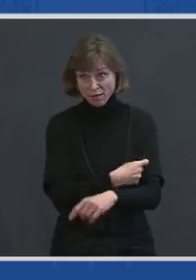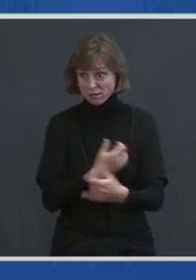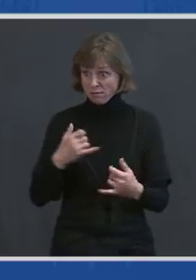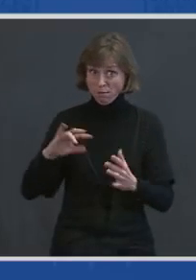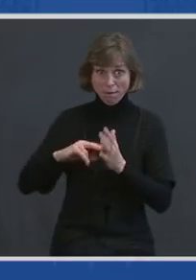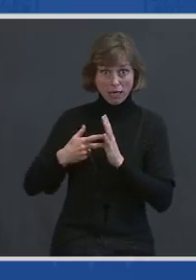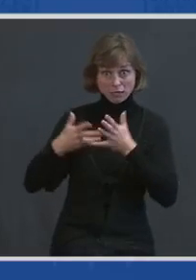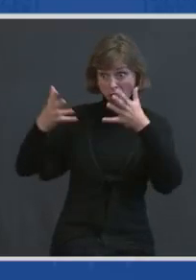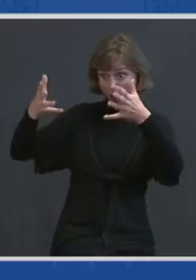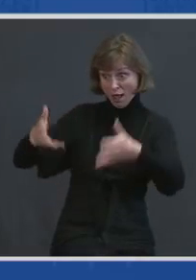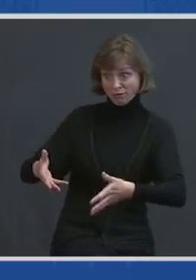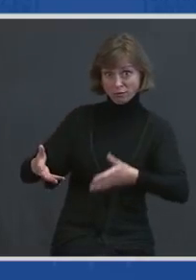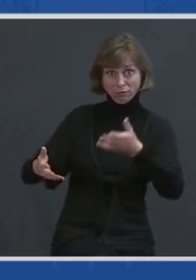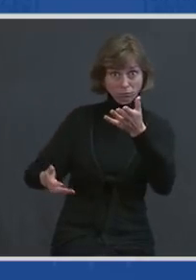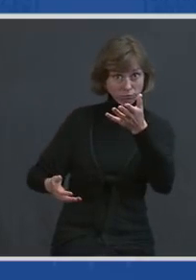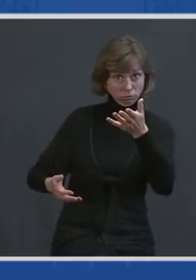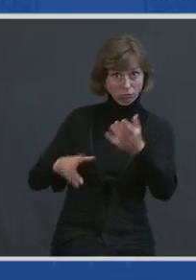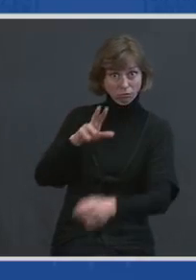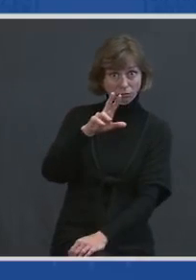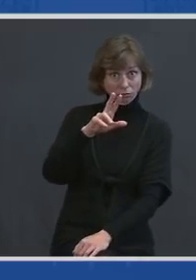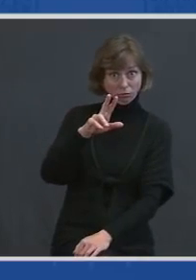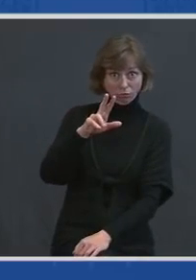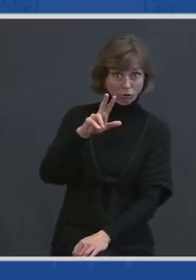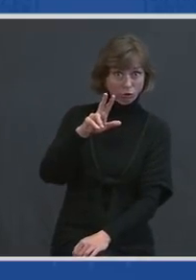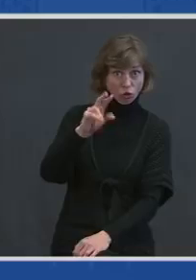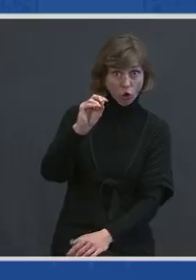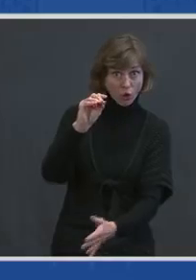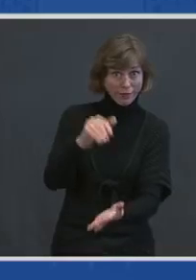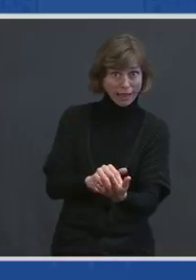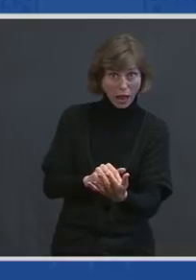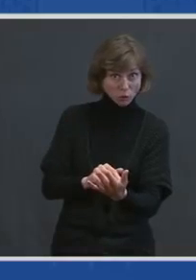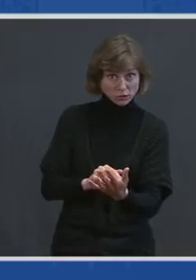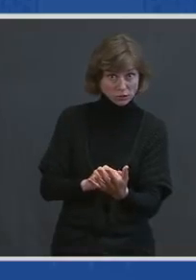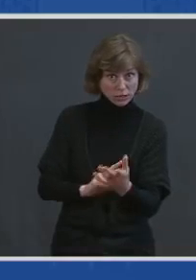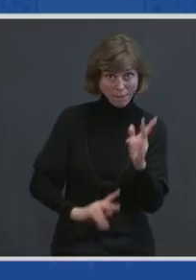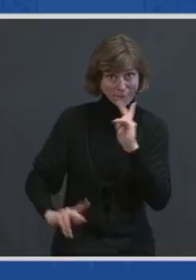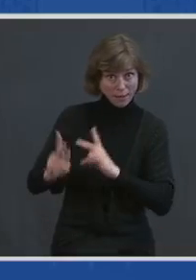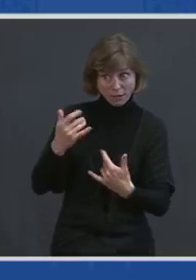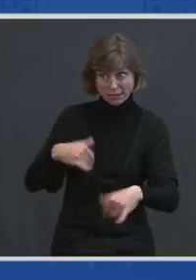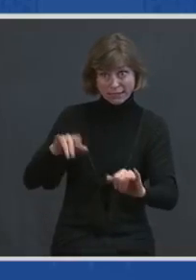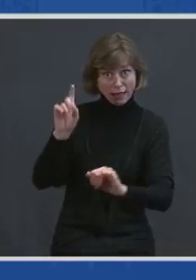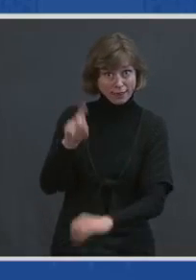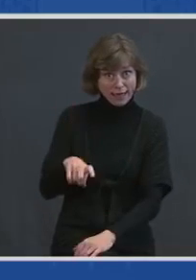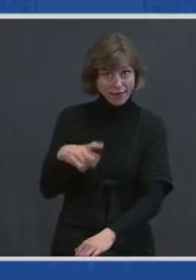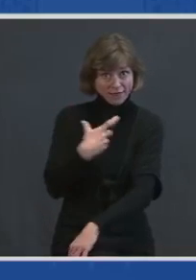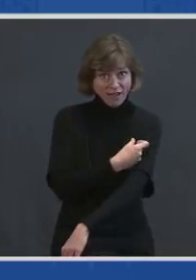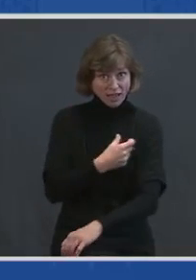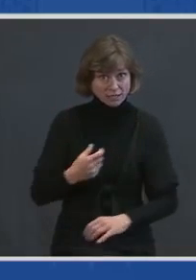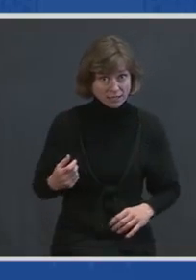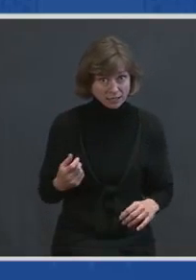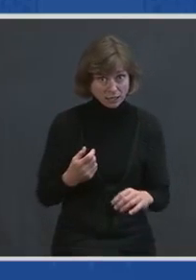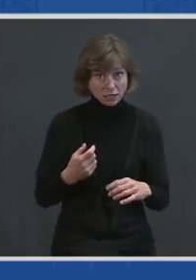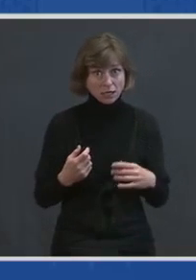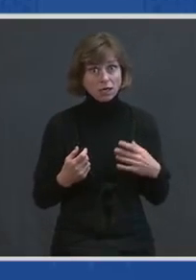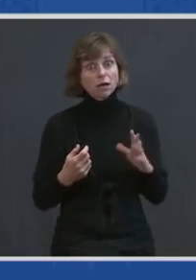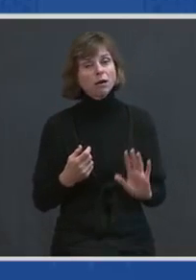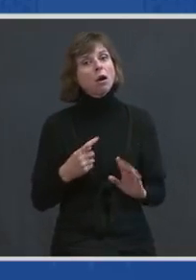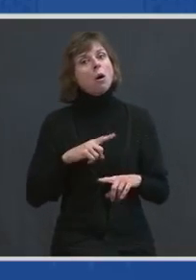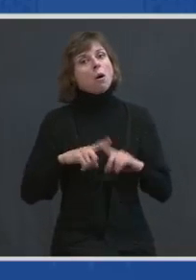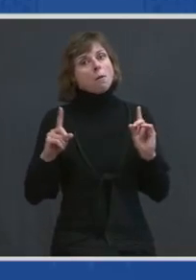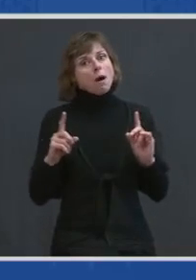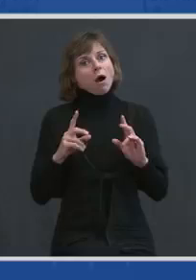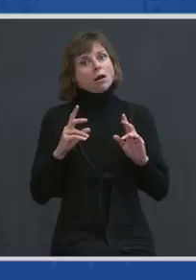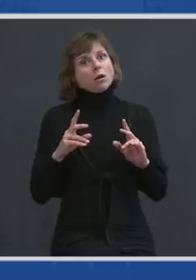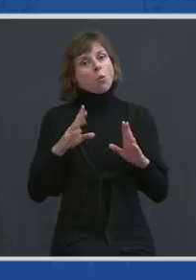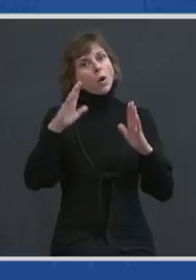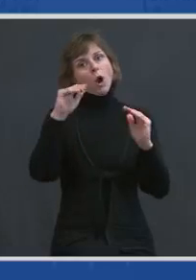like almost 30,000 people that still need the vaccine. But we know, Mr. President, that that will multiply